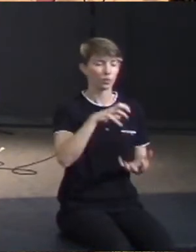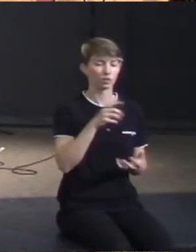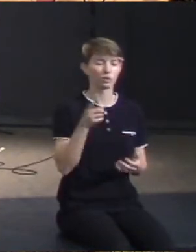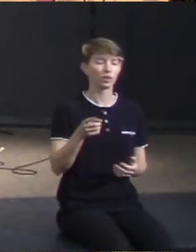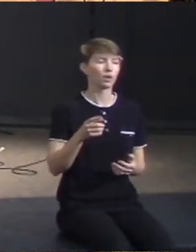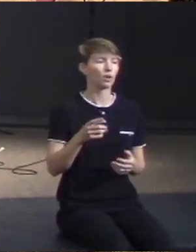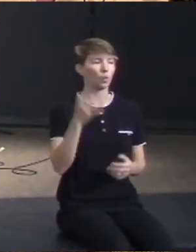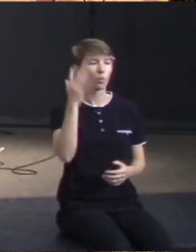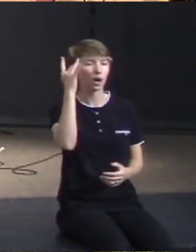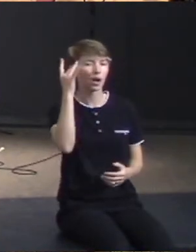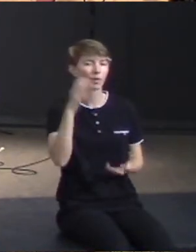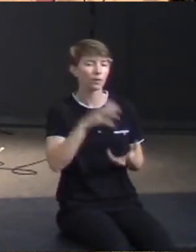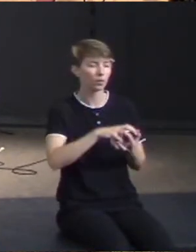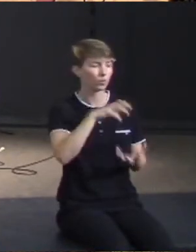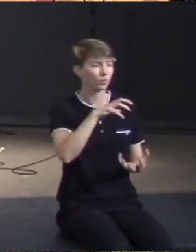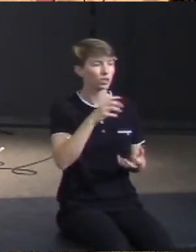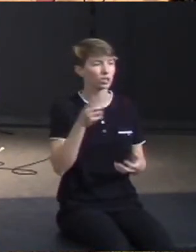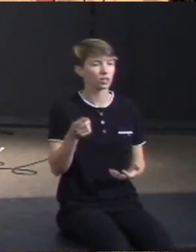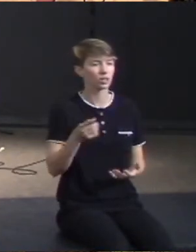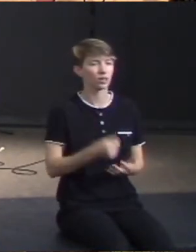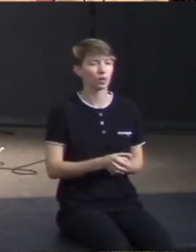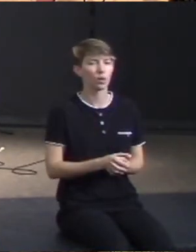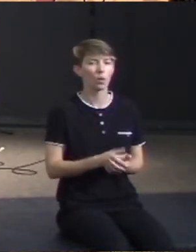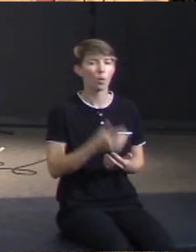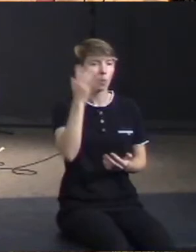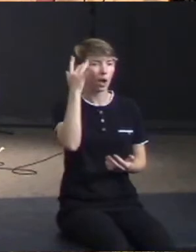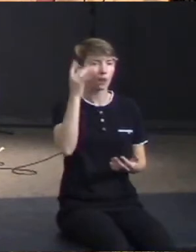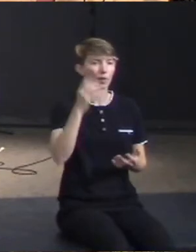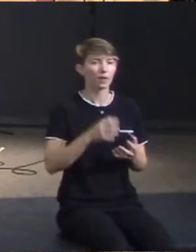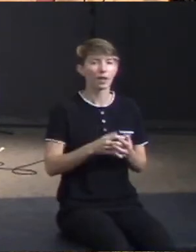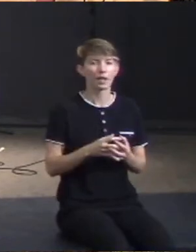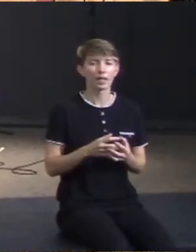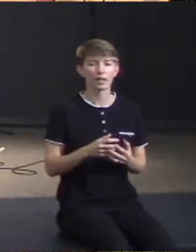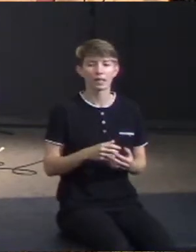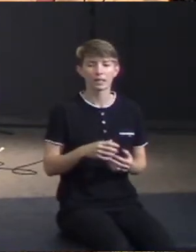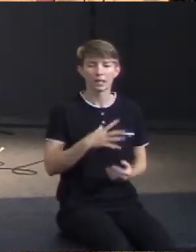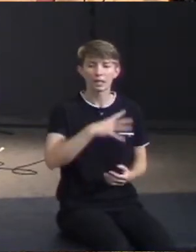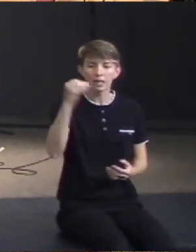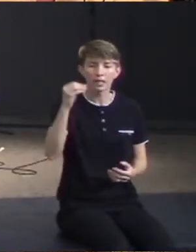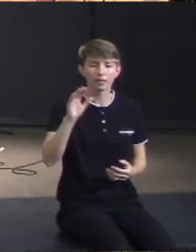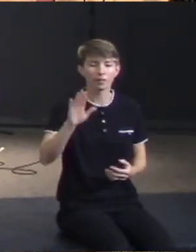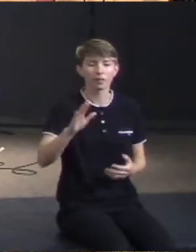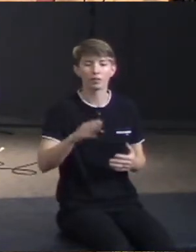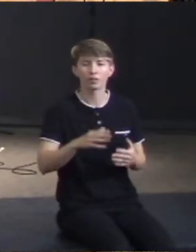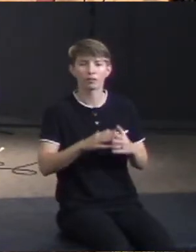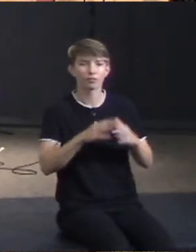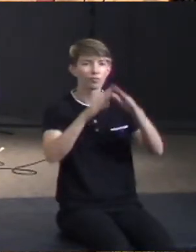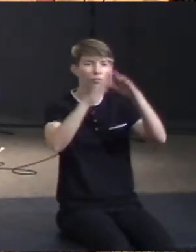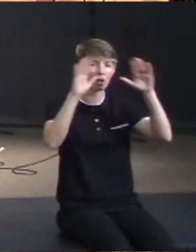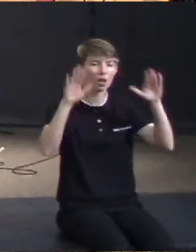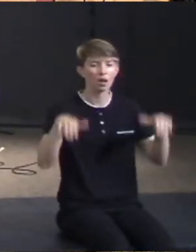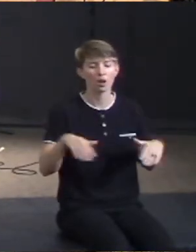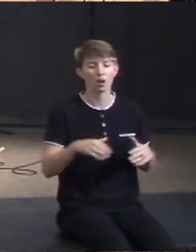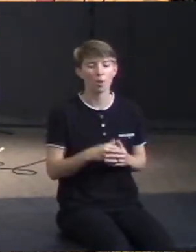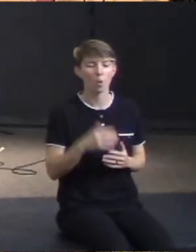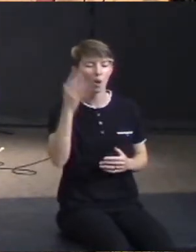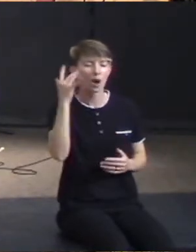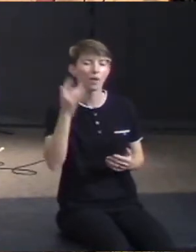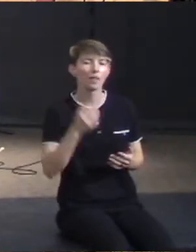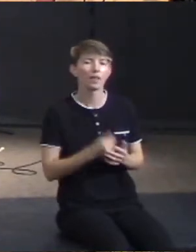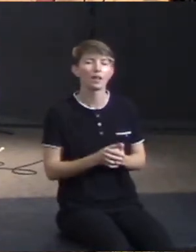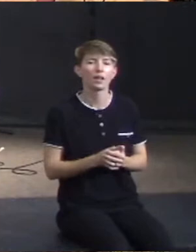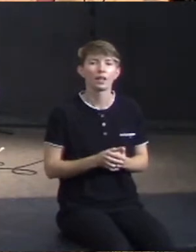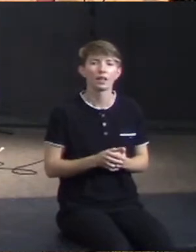Why would the rich abandon their palatial palace? Why would the rich abandon their patios and